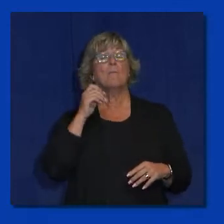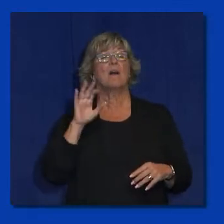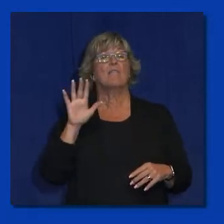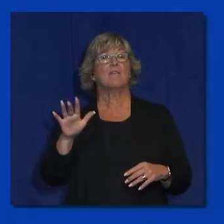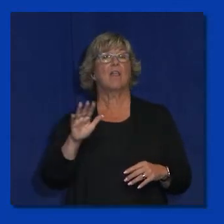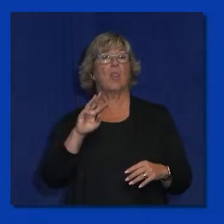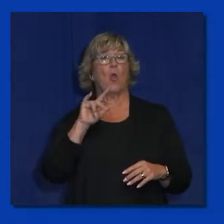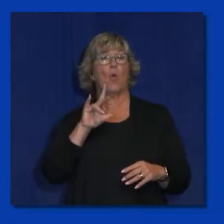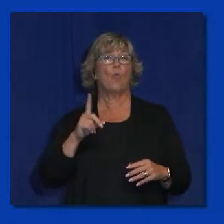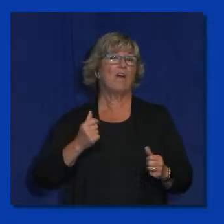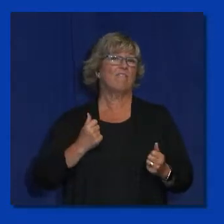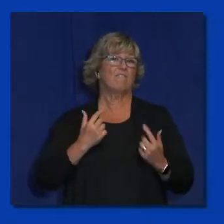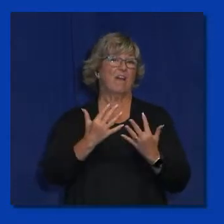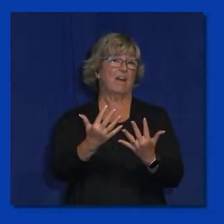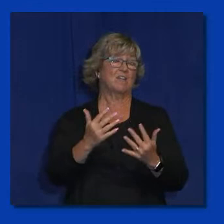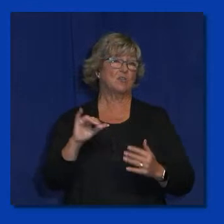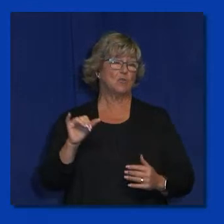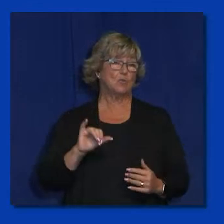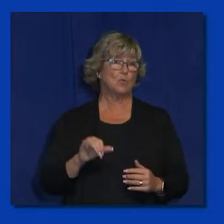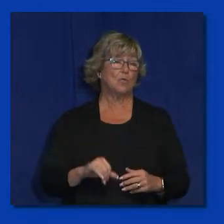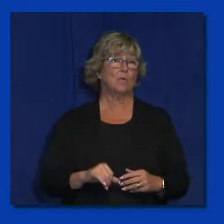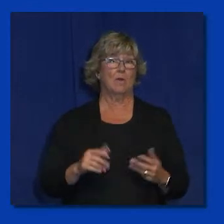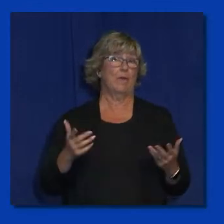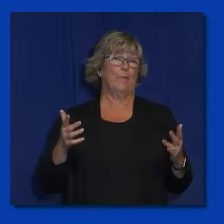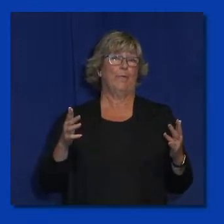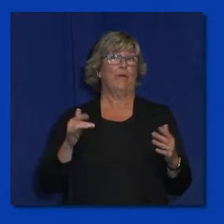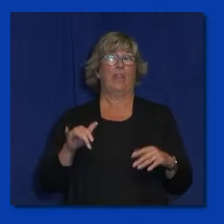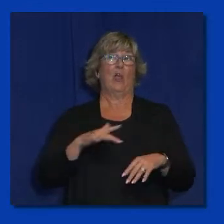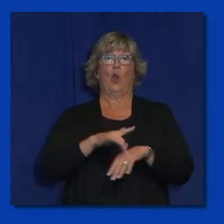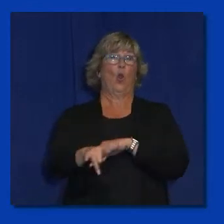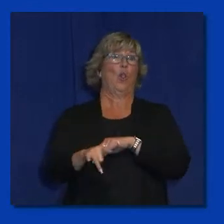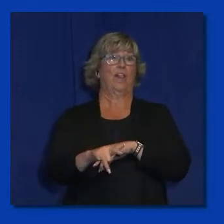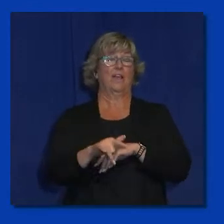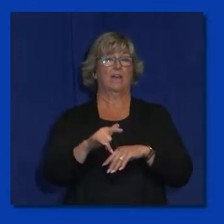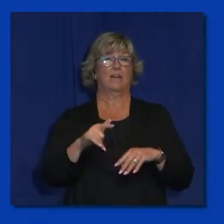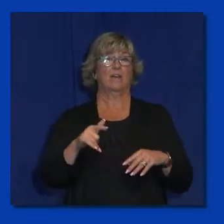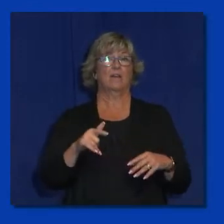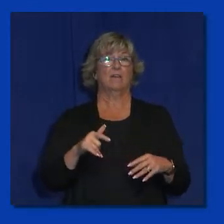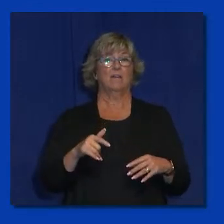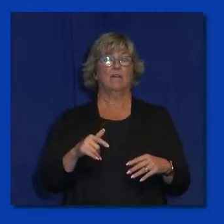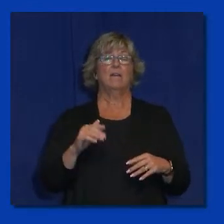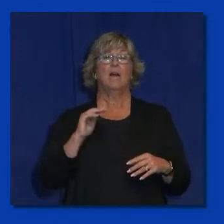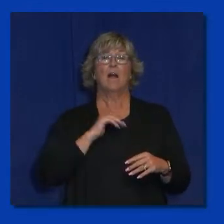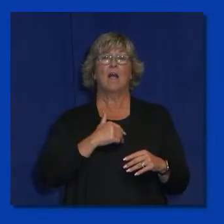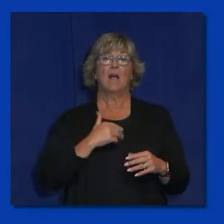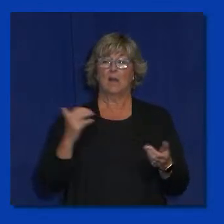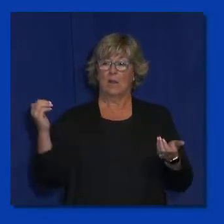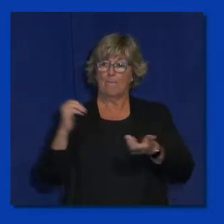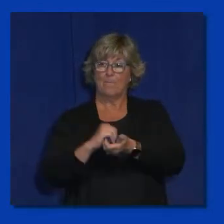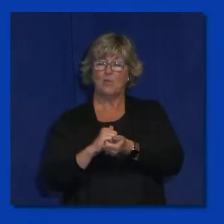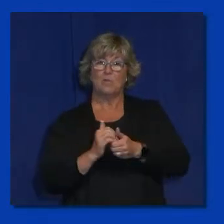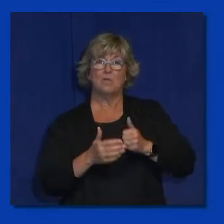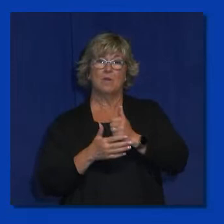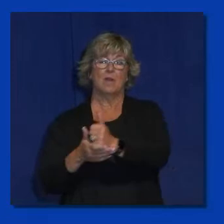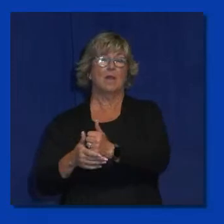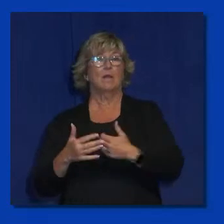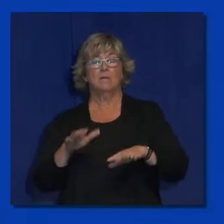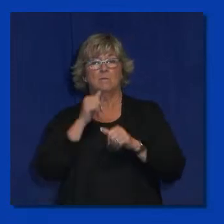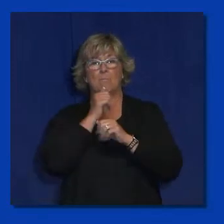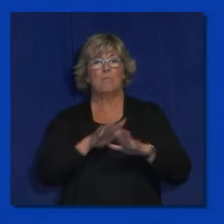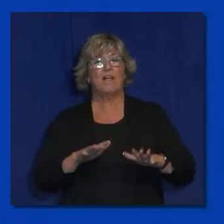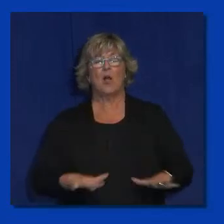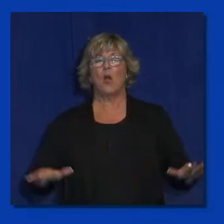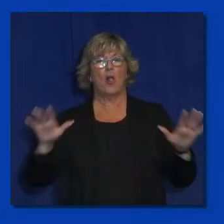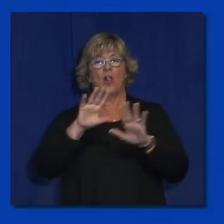their wildfires already this early in the season. Our mutual aid program, second to none. We're so blessed all across